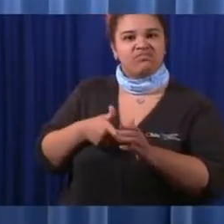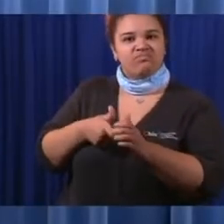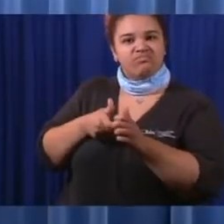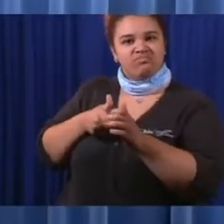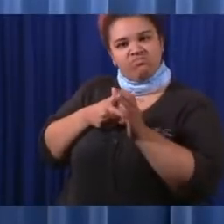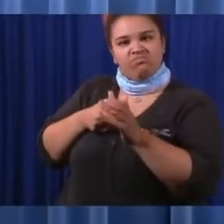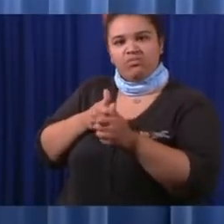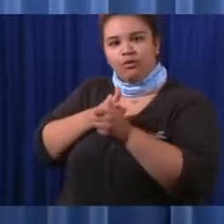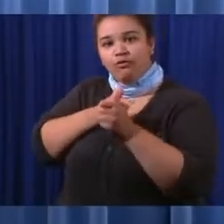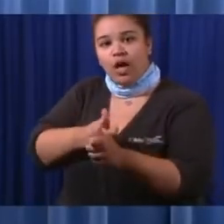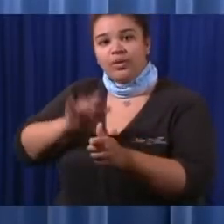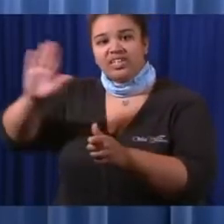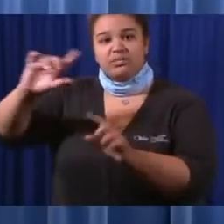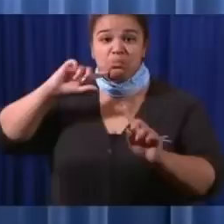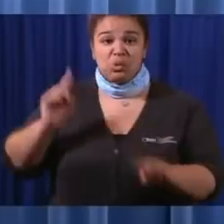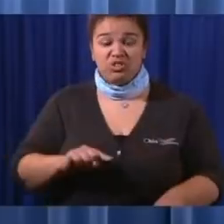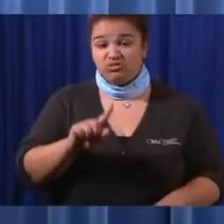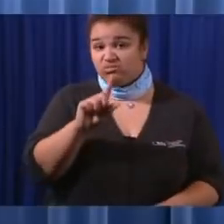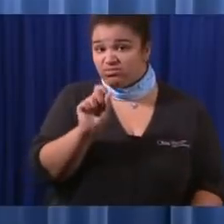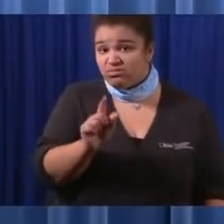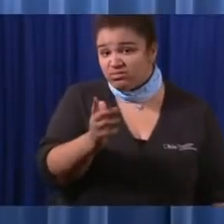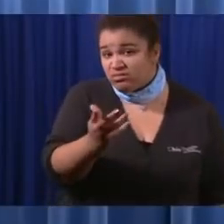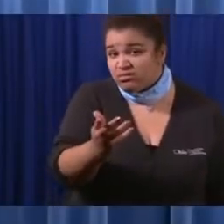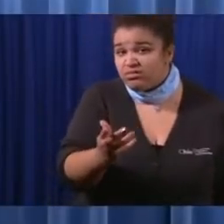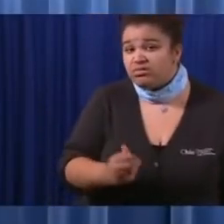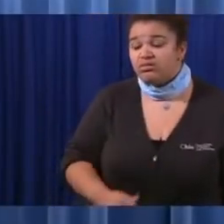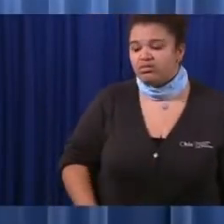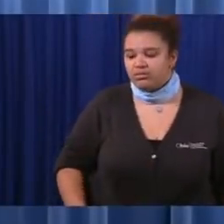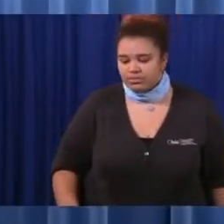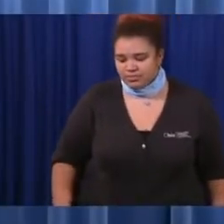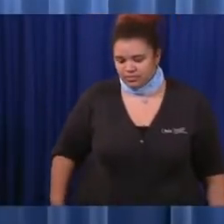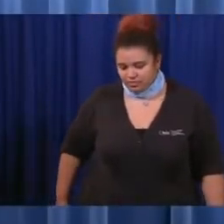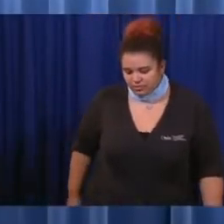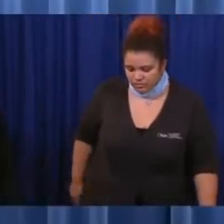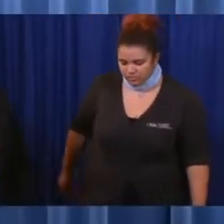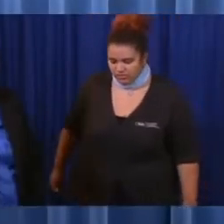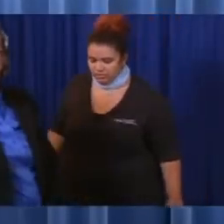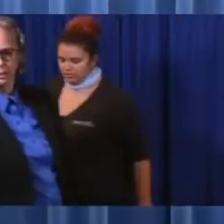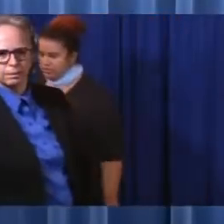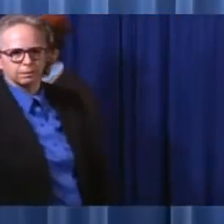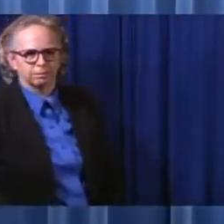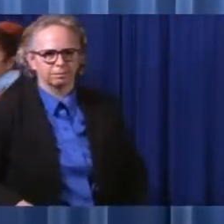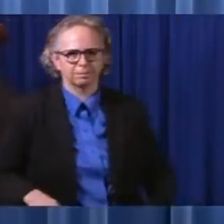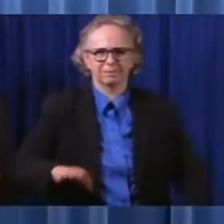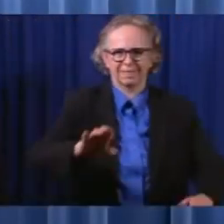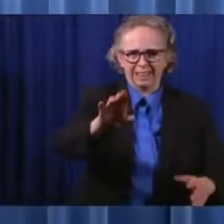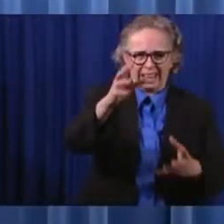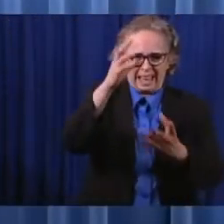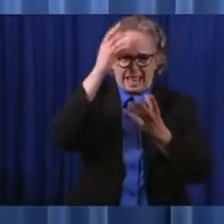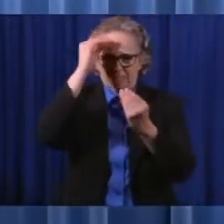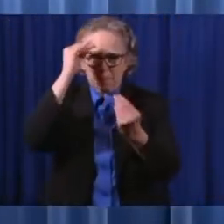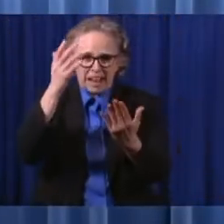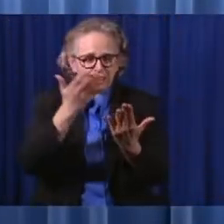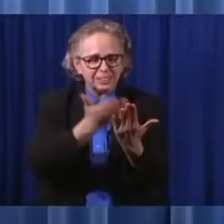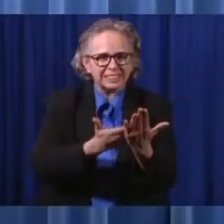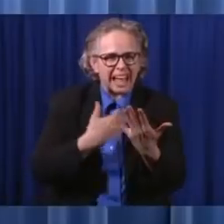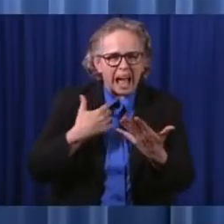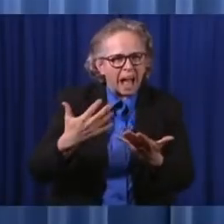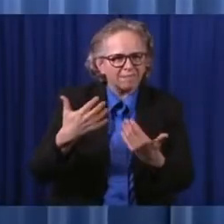Well, look, I don't know all the facts. I've seen what you've seen on TV, or at least something I've seen on